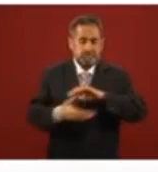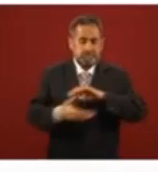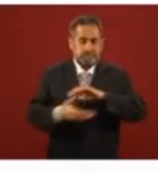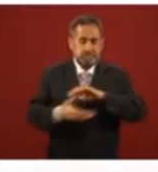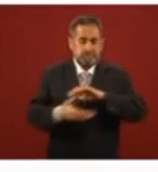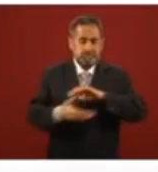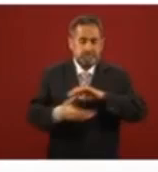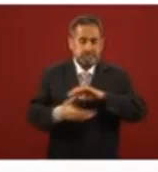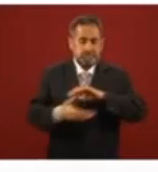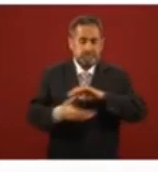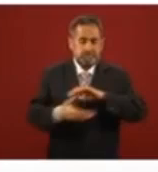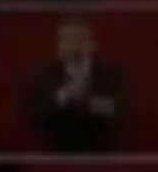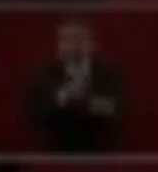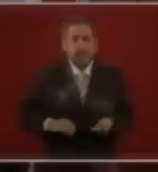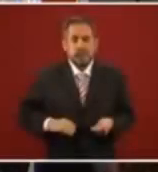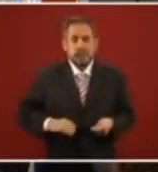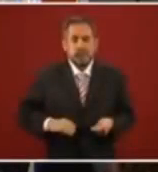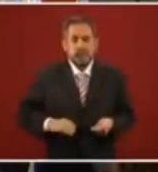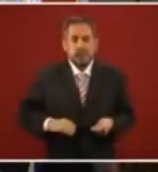...let me go to the next part...